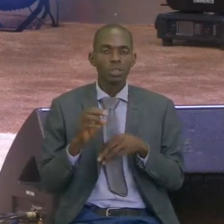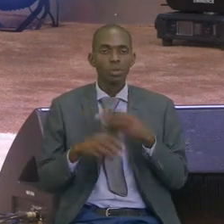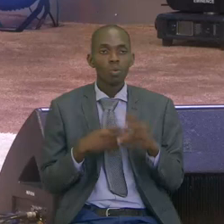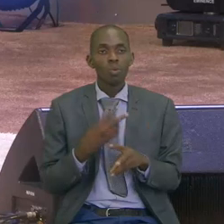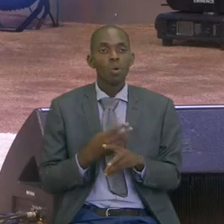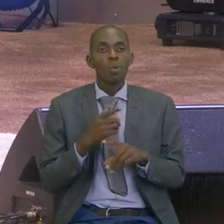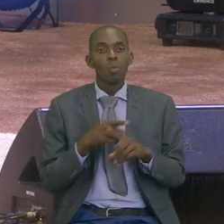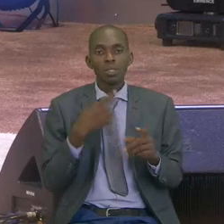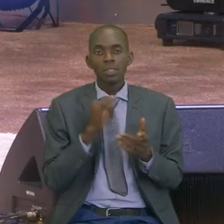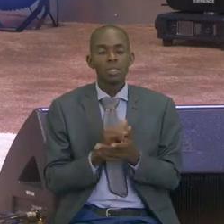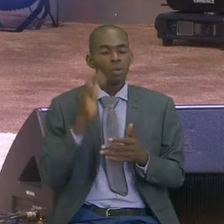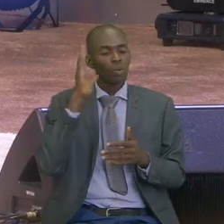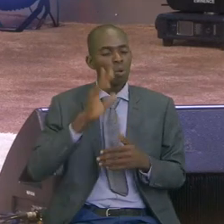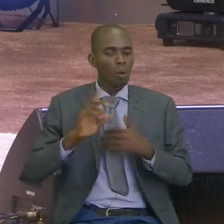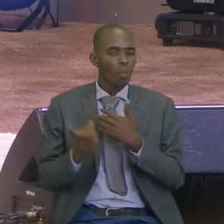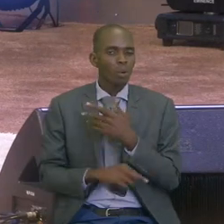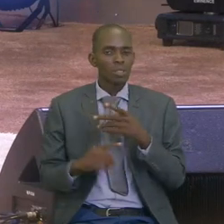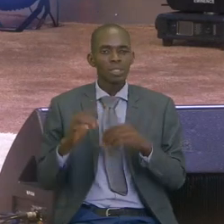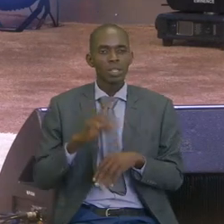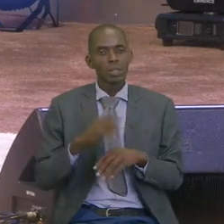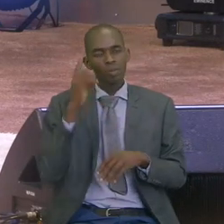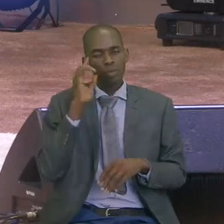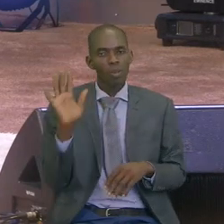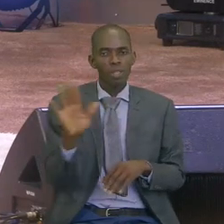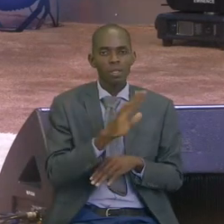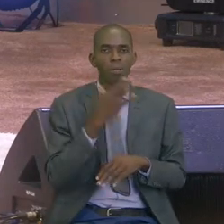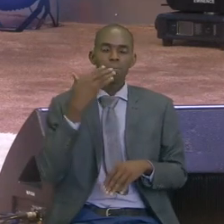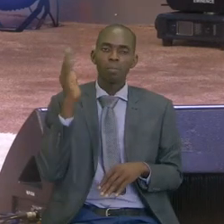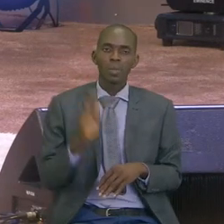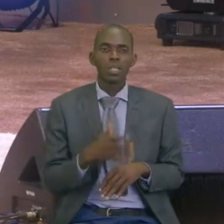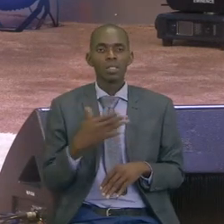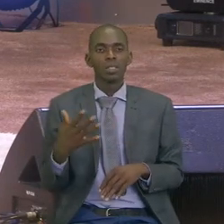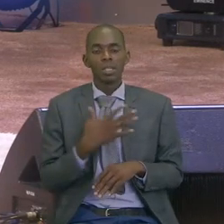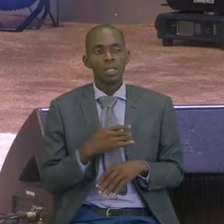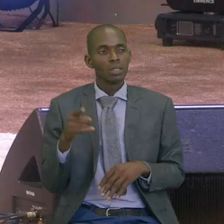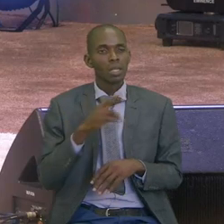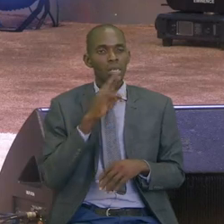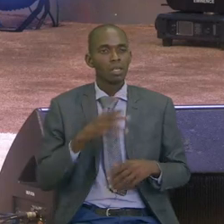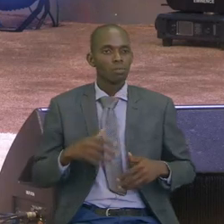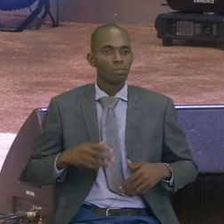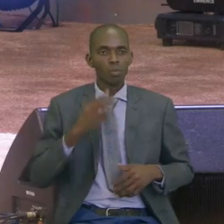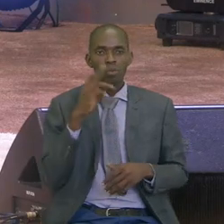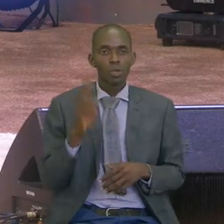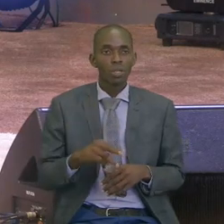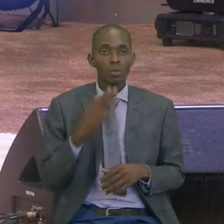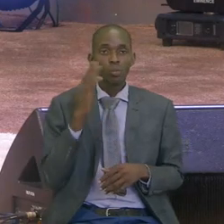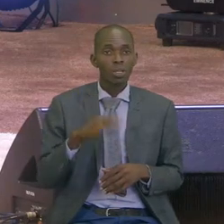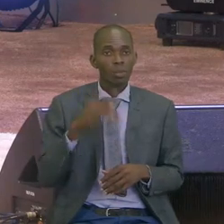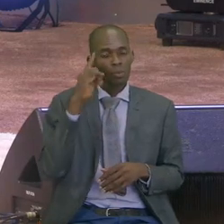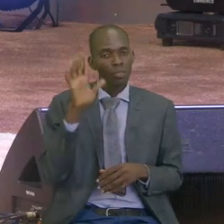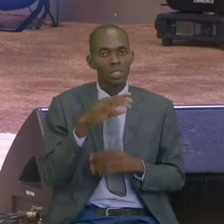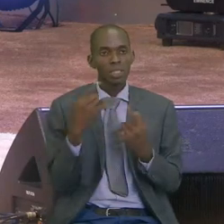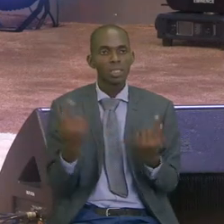the earth for their evil, and the wicked for their iniquity. And I will cause